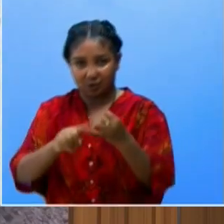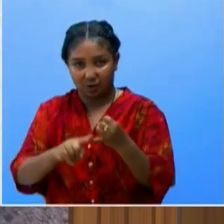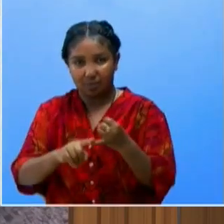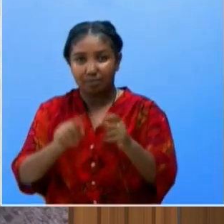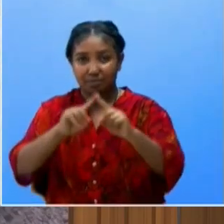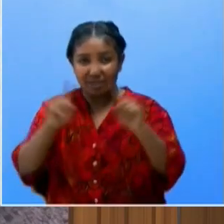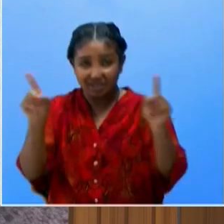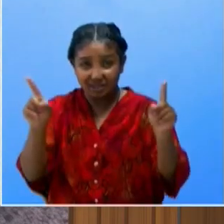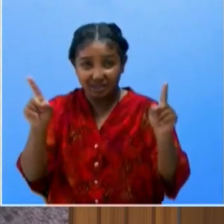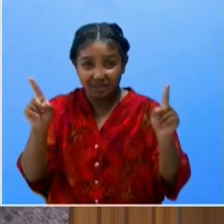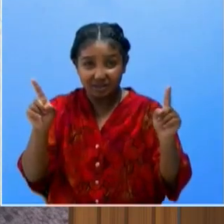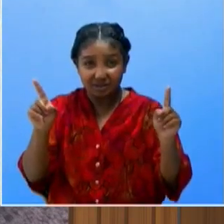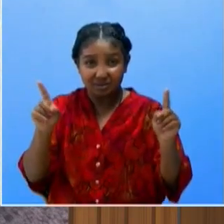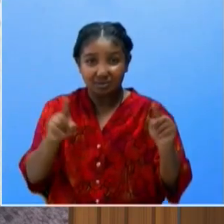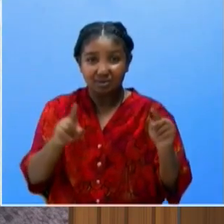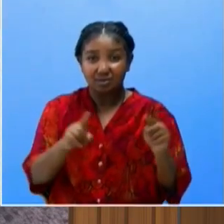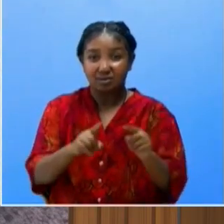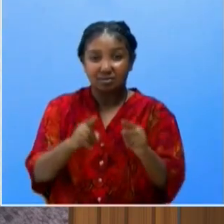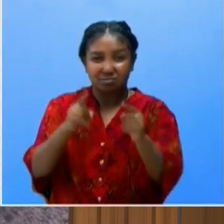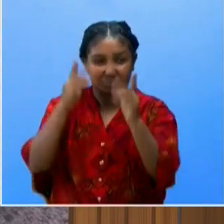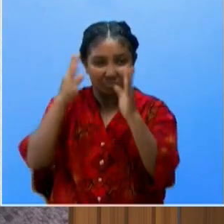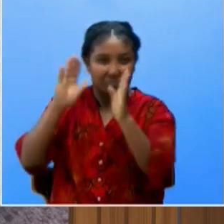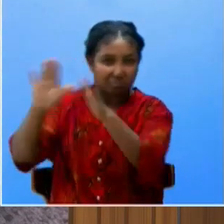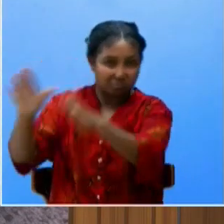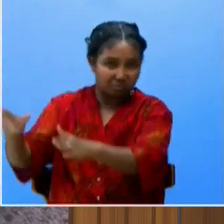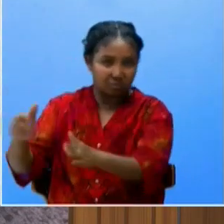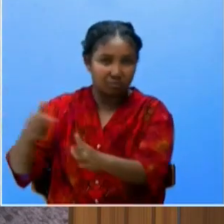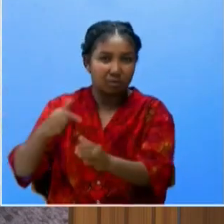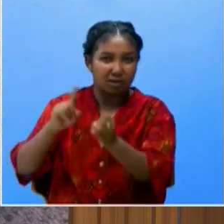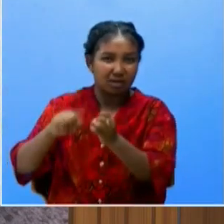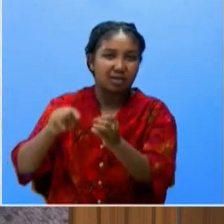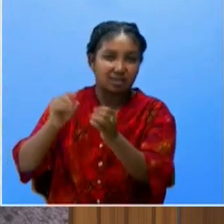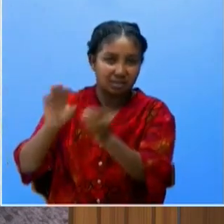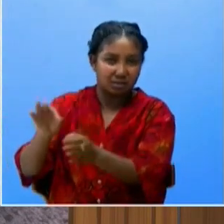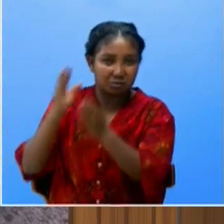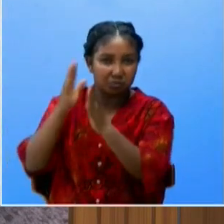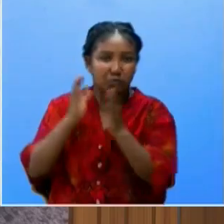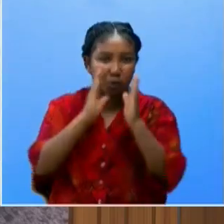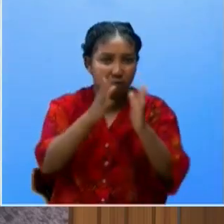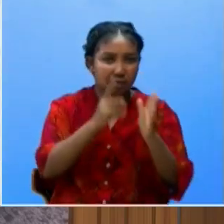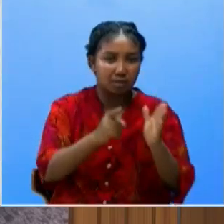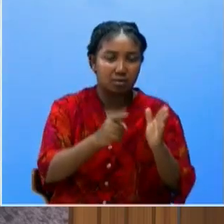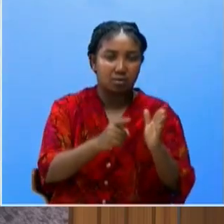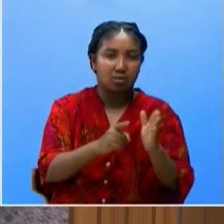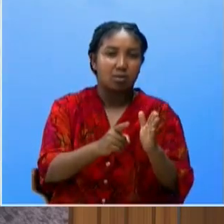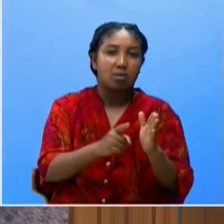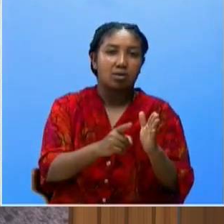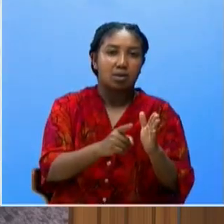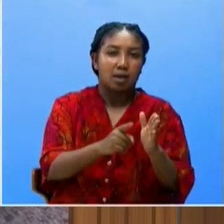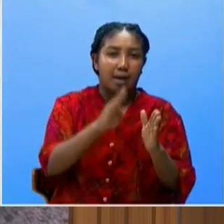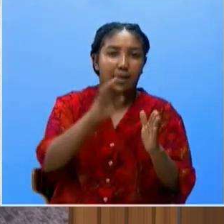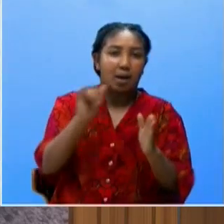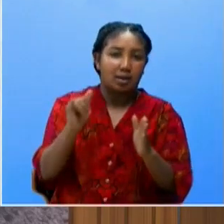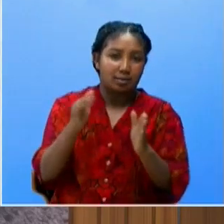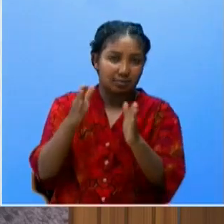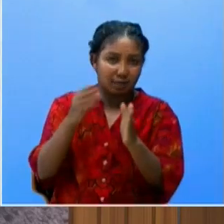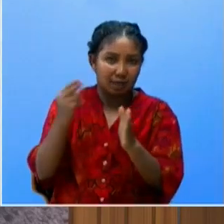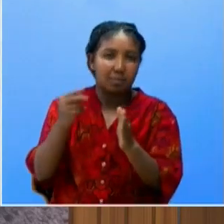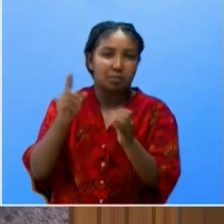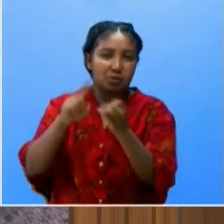But since it is not my attention, I put at the end of the sentence. Using what? By structure.